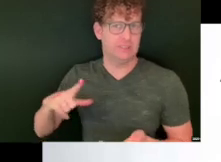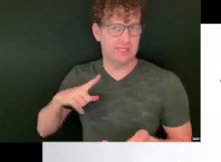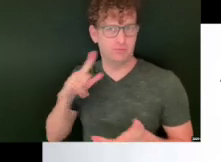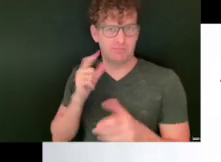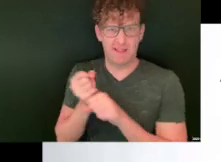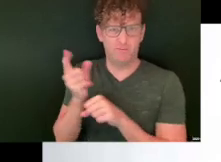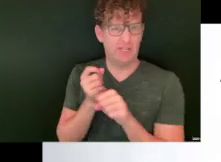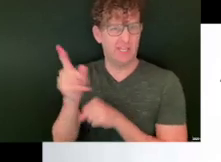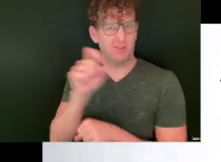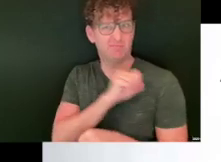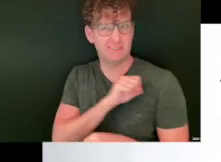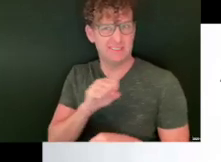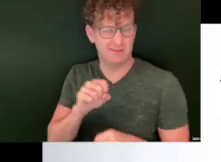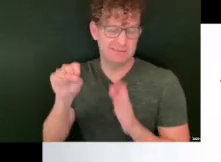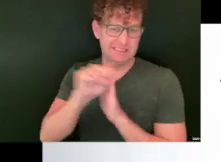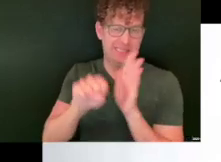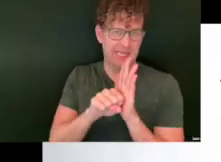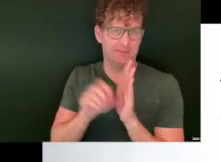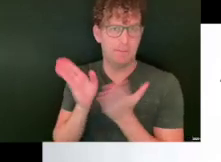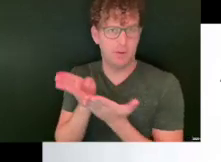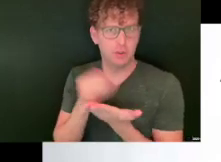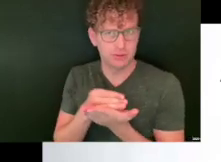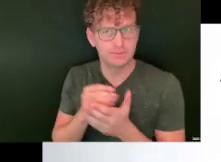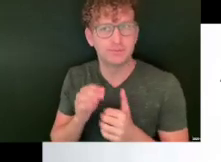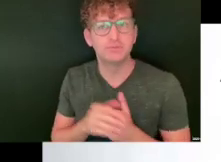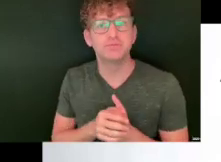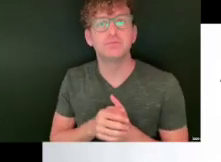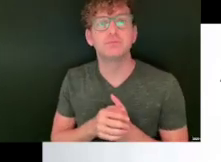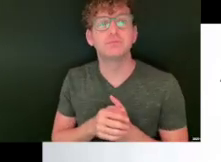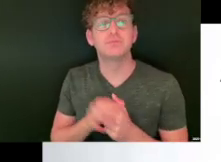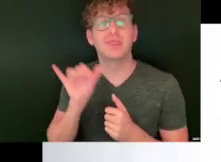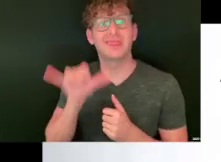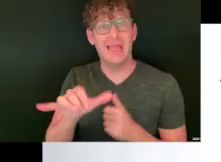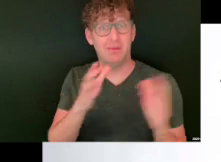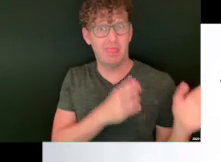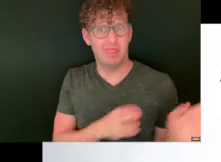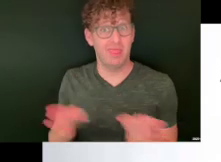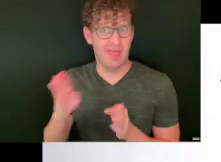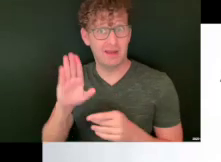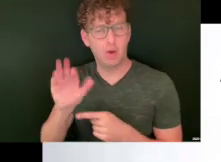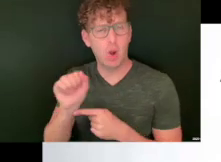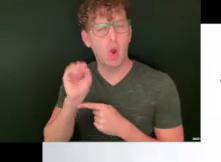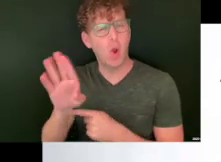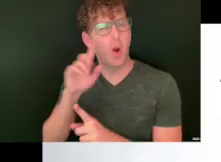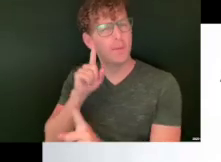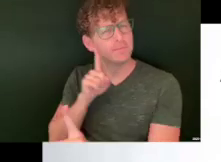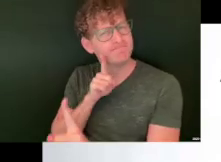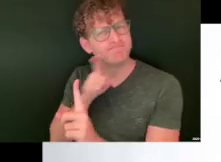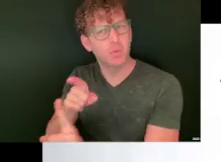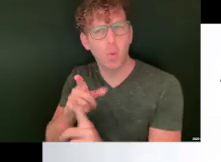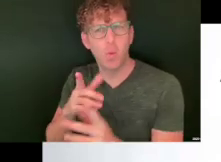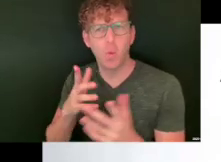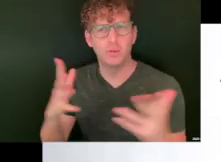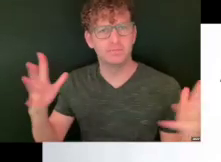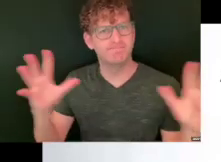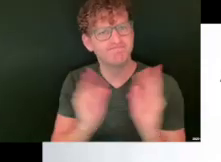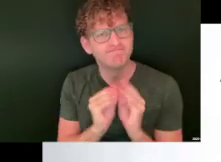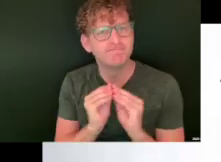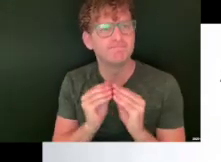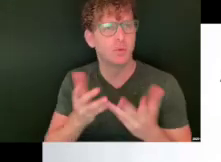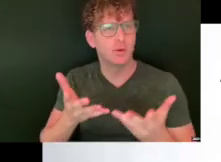higher loan amount to be able to purchase the types of vehicles they need and want. Next slide.